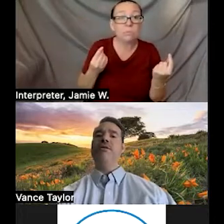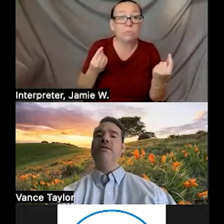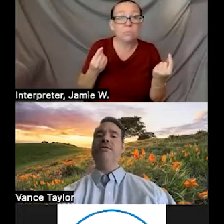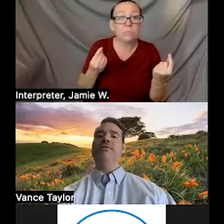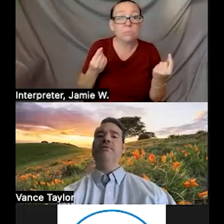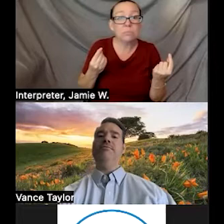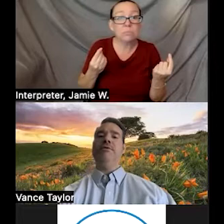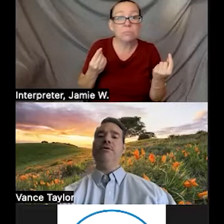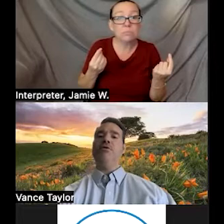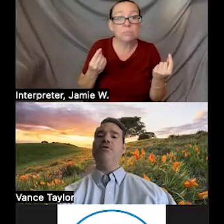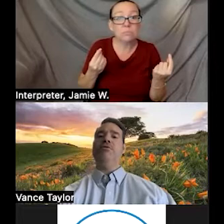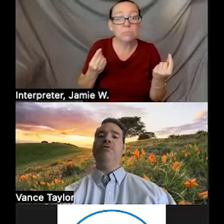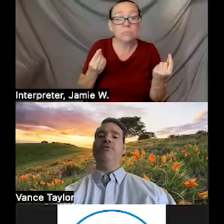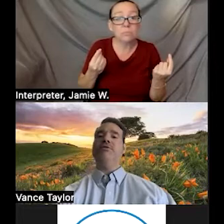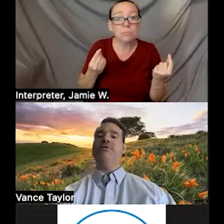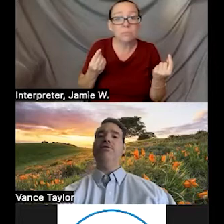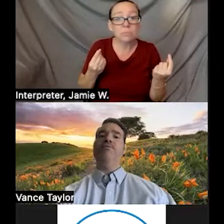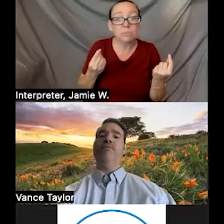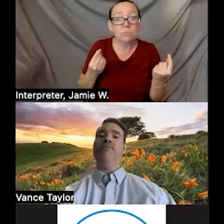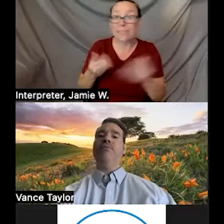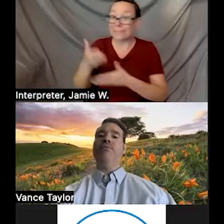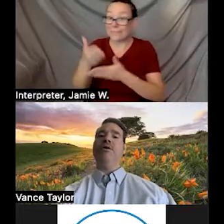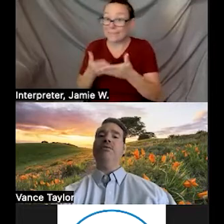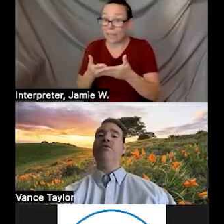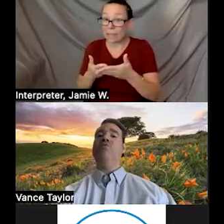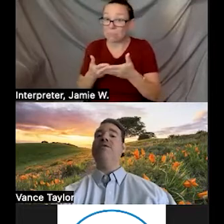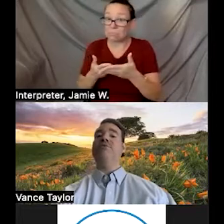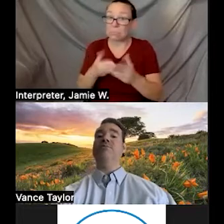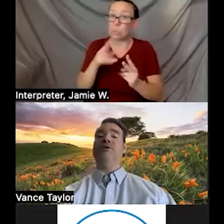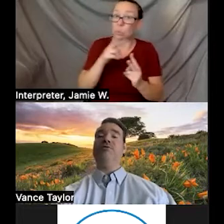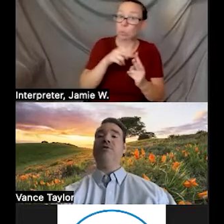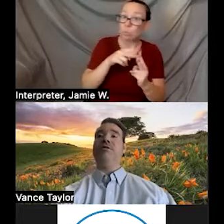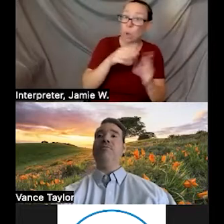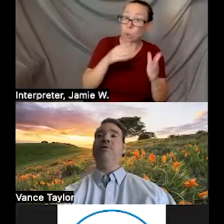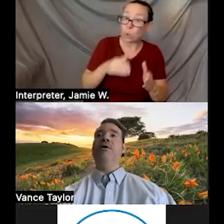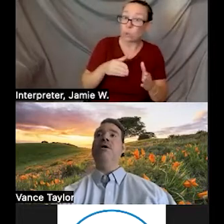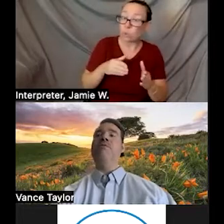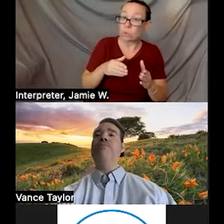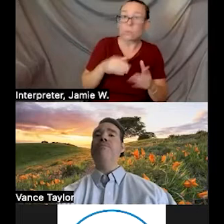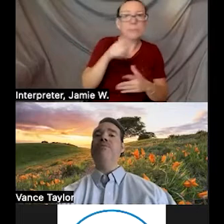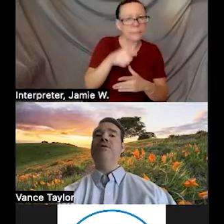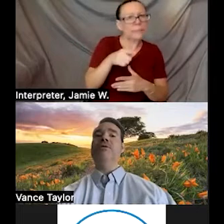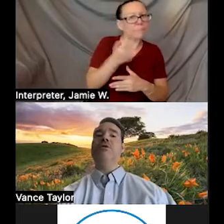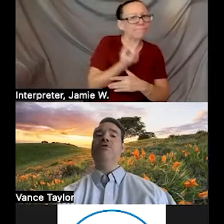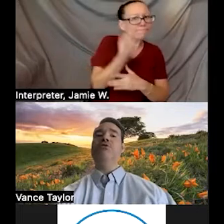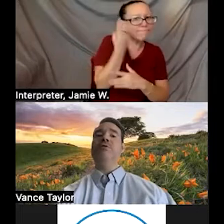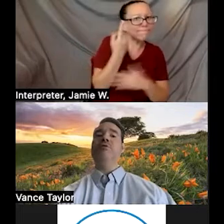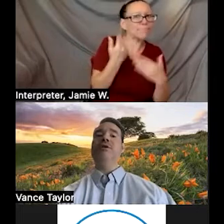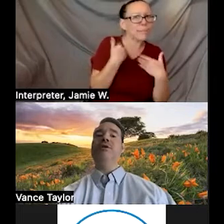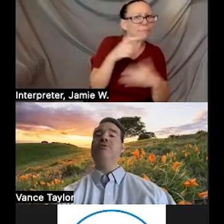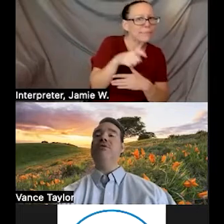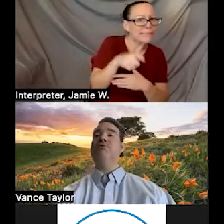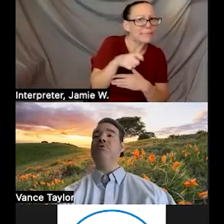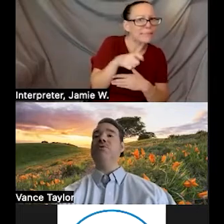right, that know there are things they don't know, and they're waiting for someone to integrate them. But ultimately,